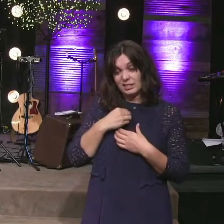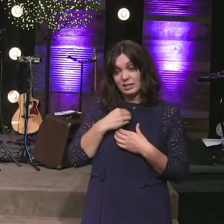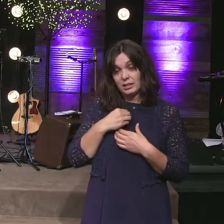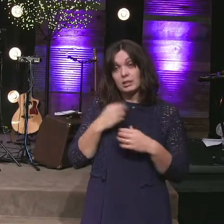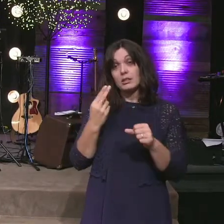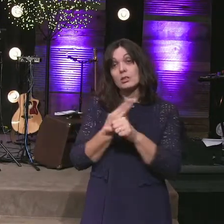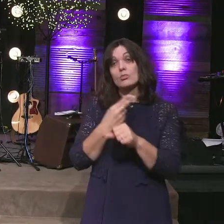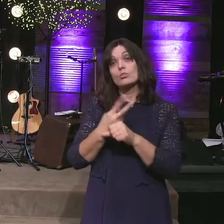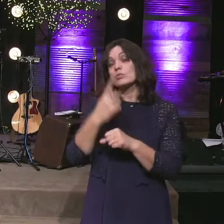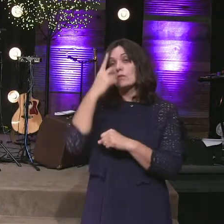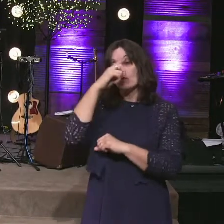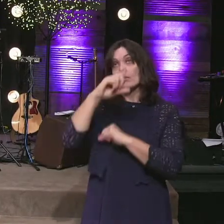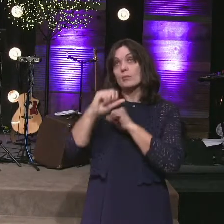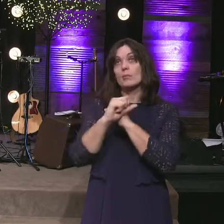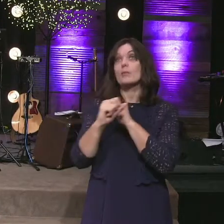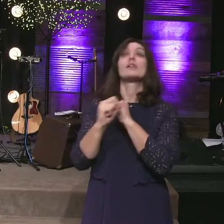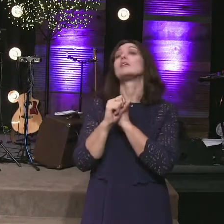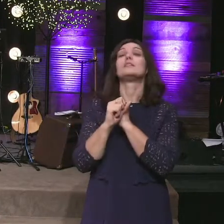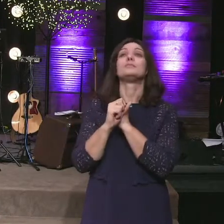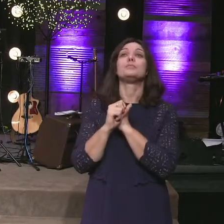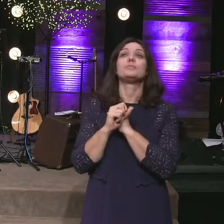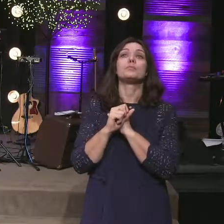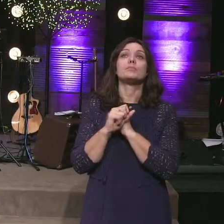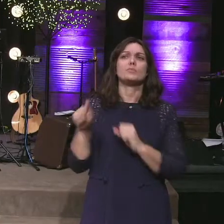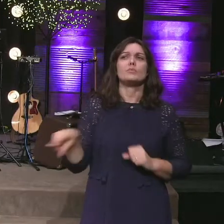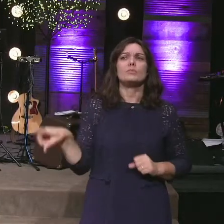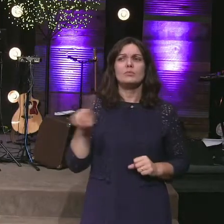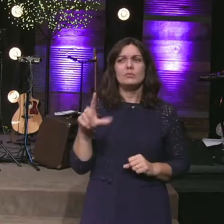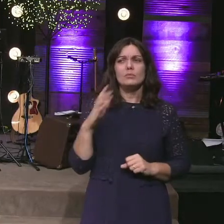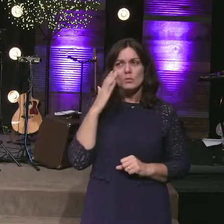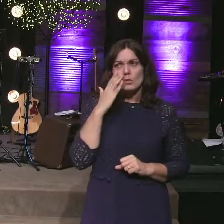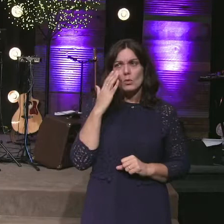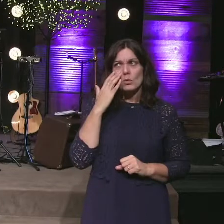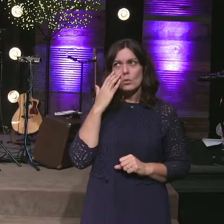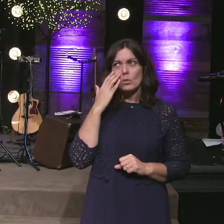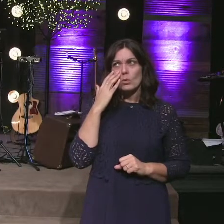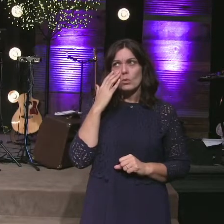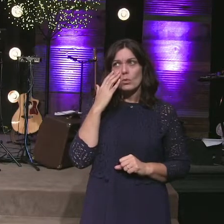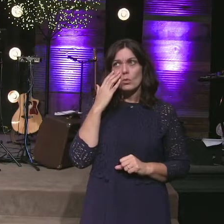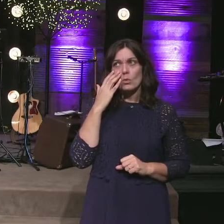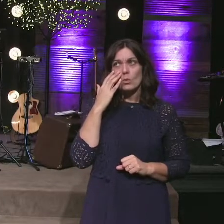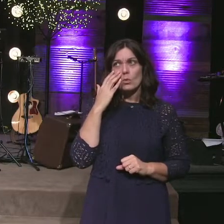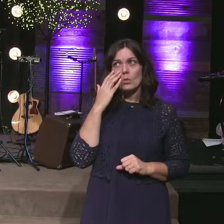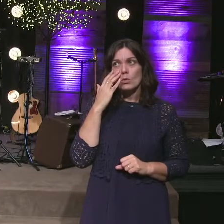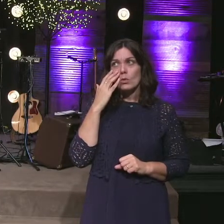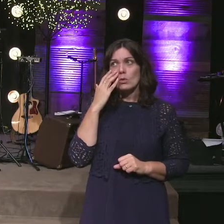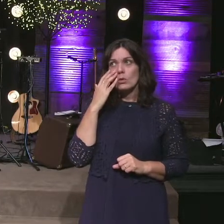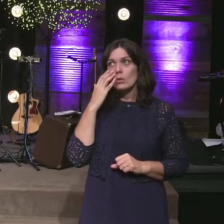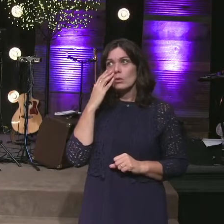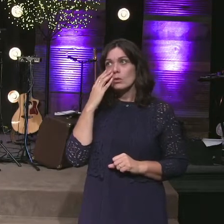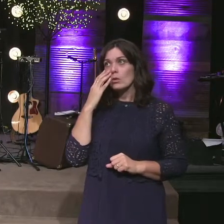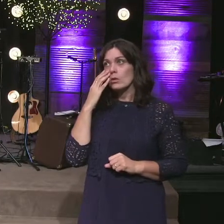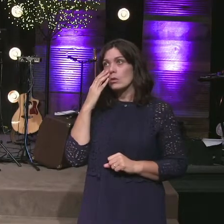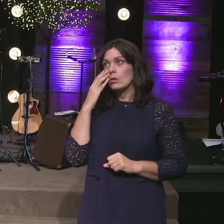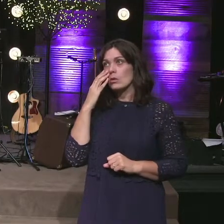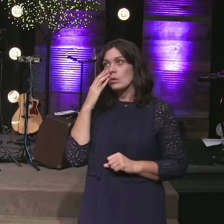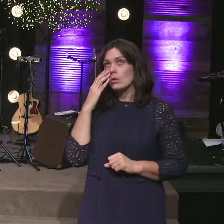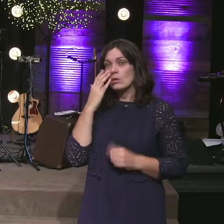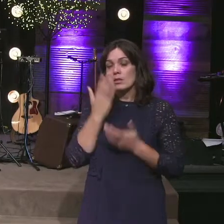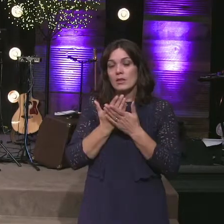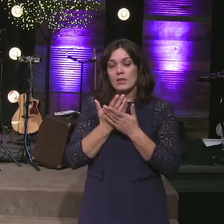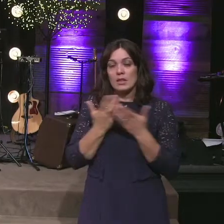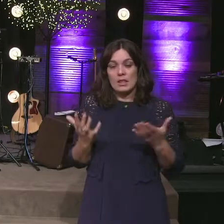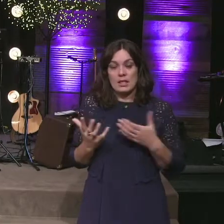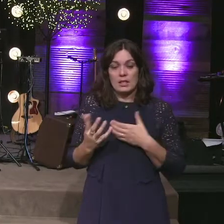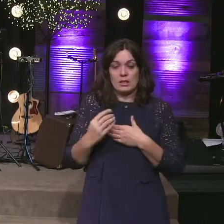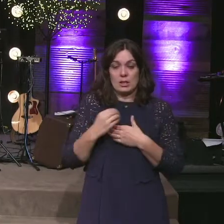marketing. Do you know that we are marketed? What the things that are in us in